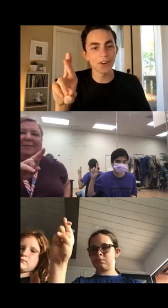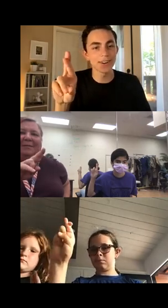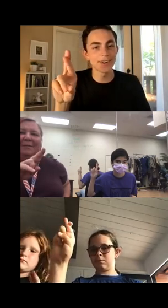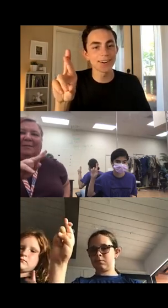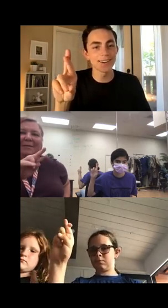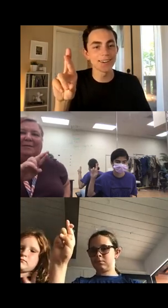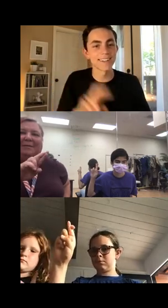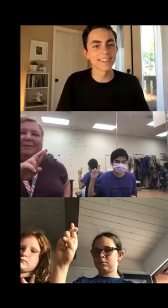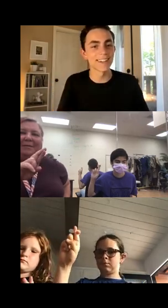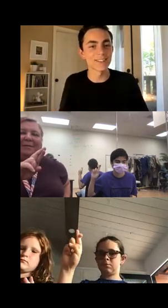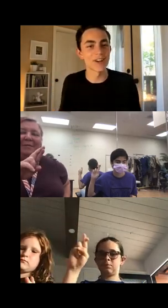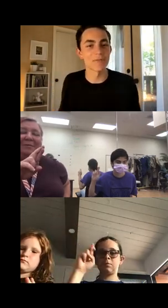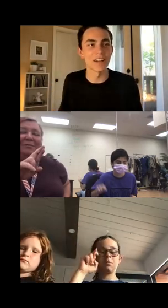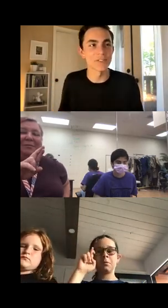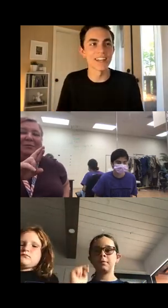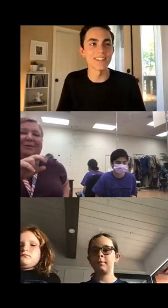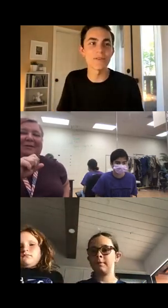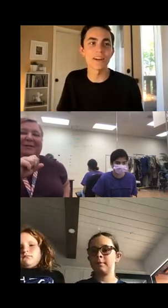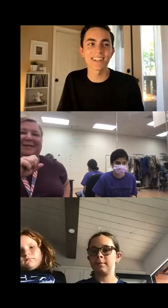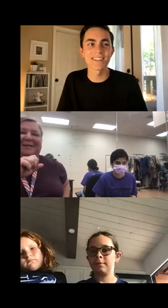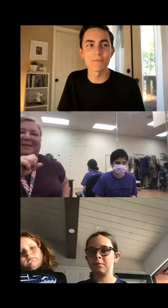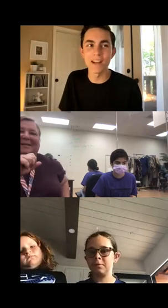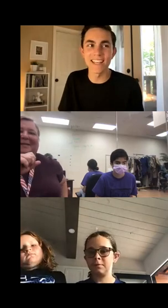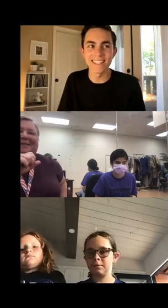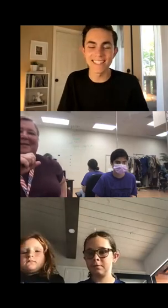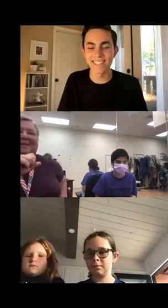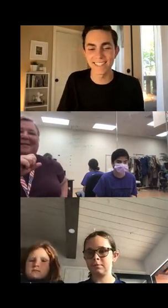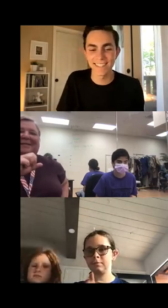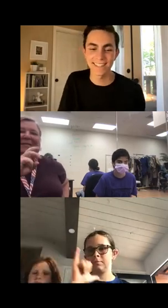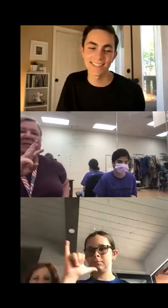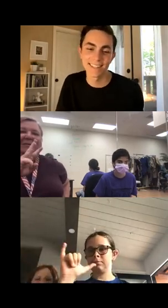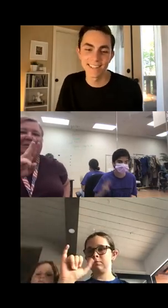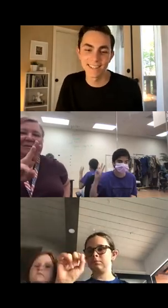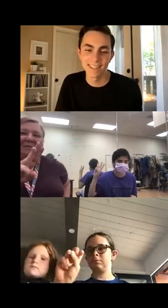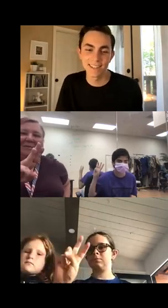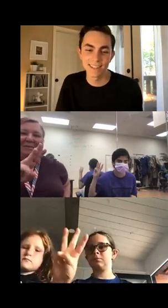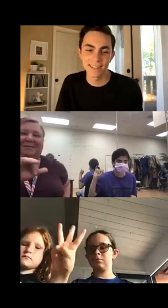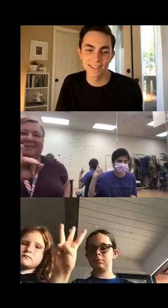F-U-R. Nice job. You guys are getting this quick. Whiz.